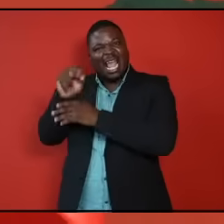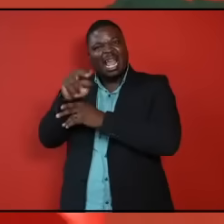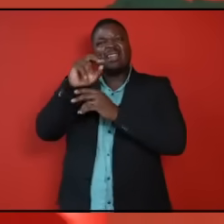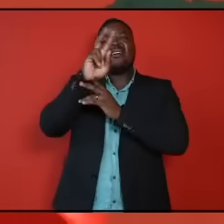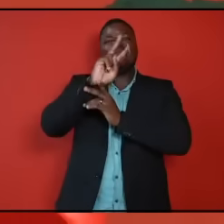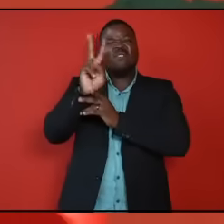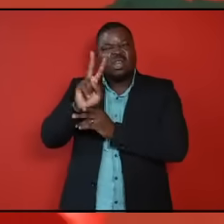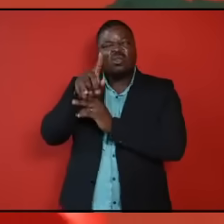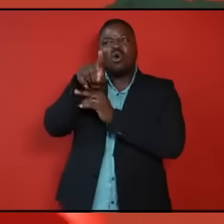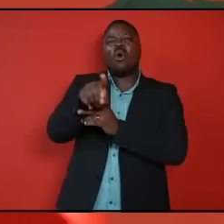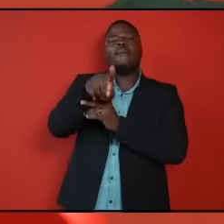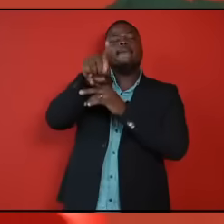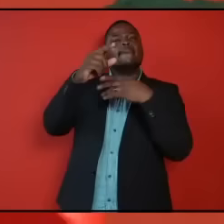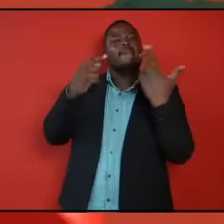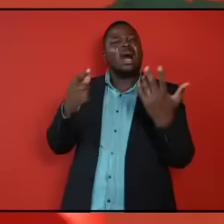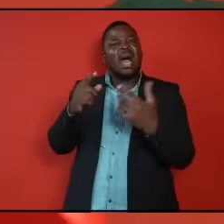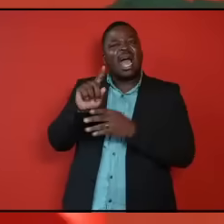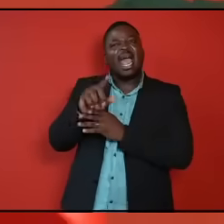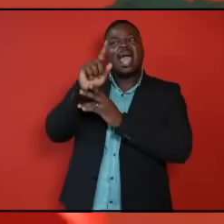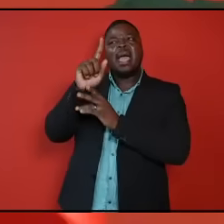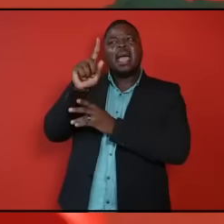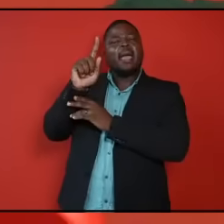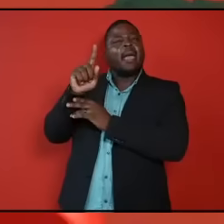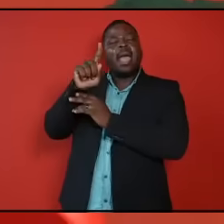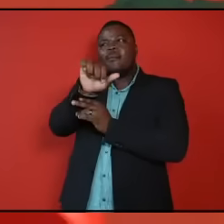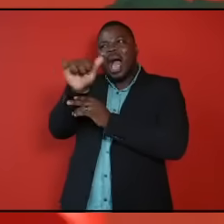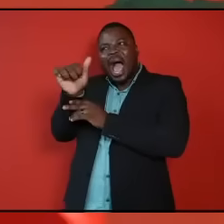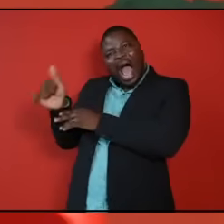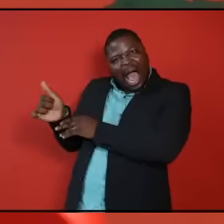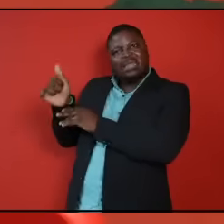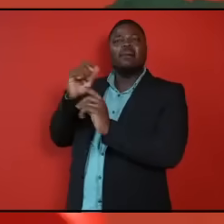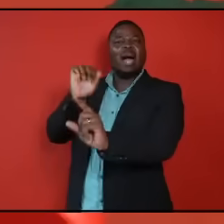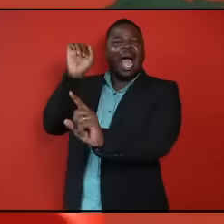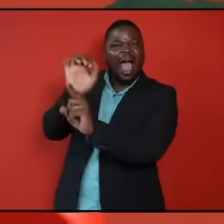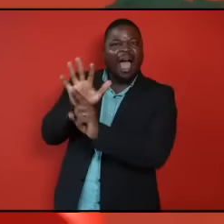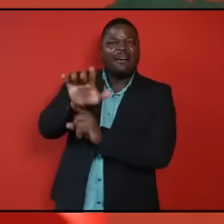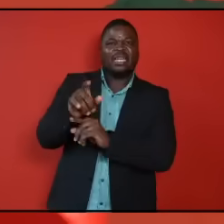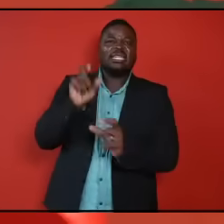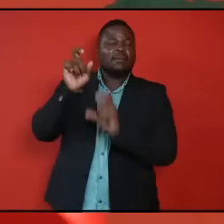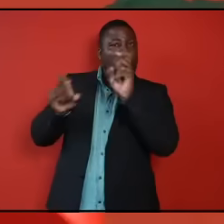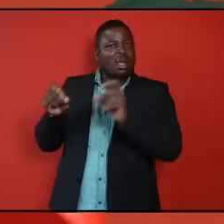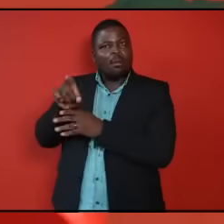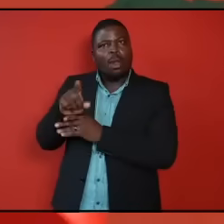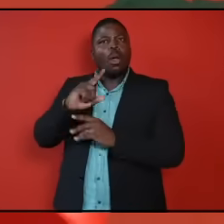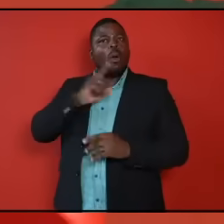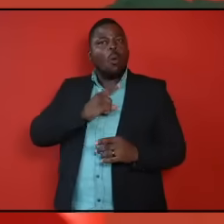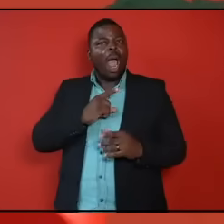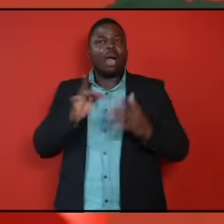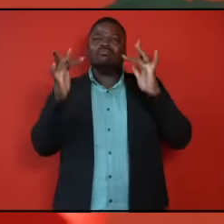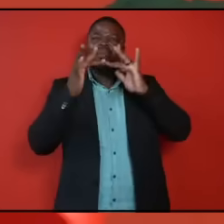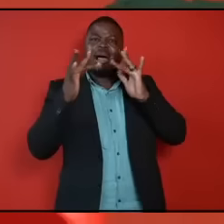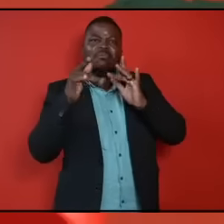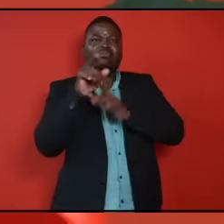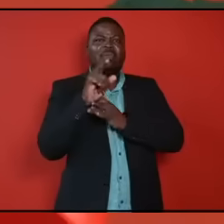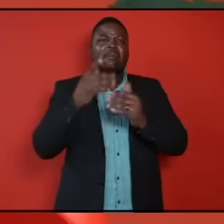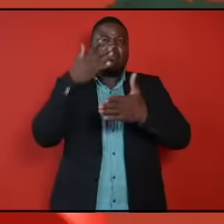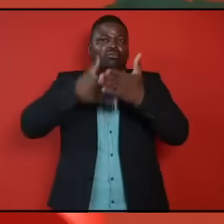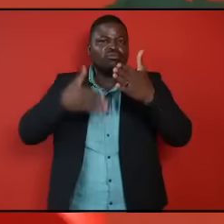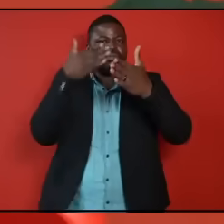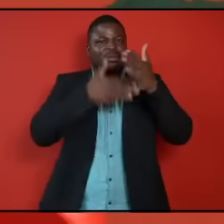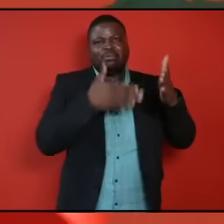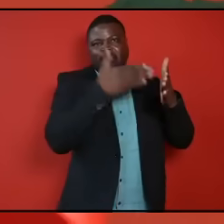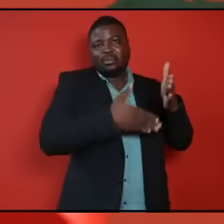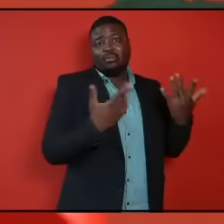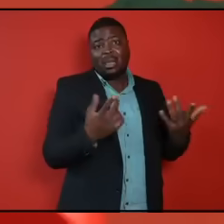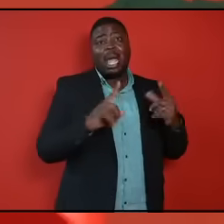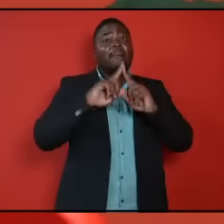profit from unused data while households struggle to afford connectivity. The EFF's success in this